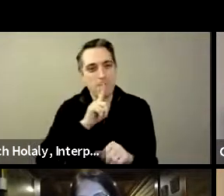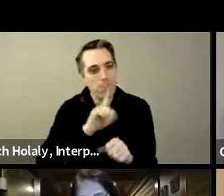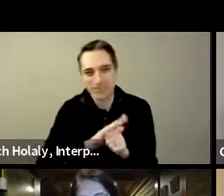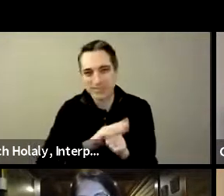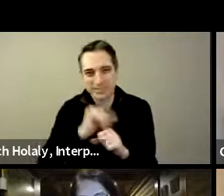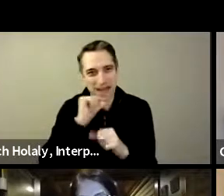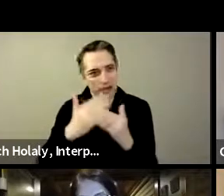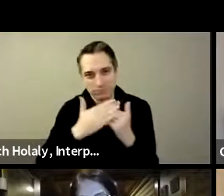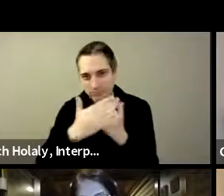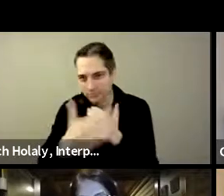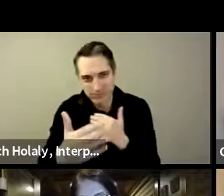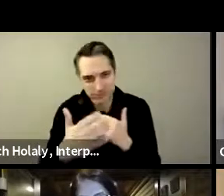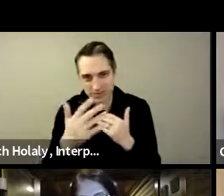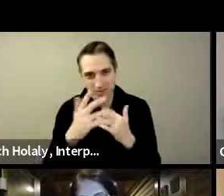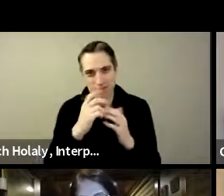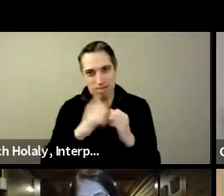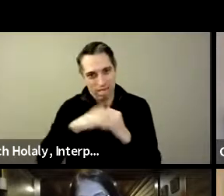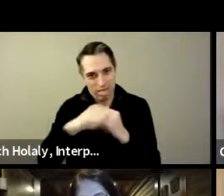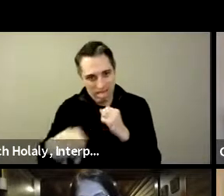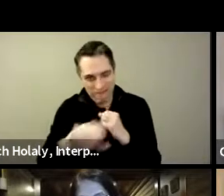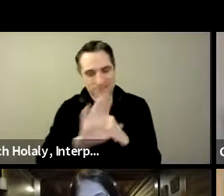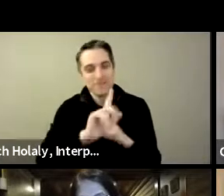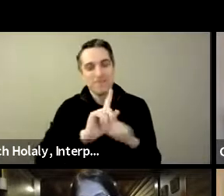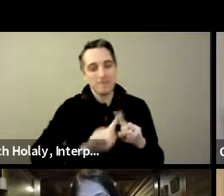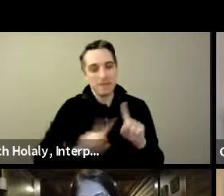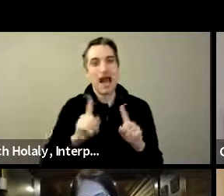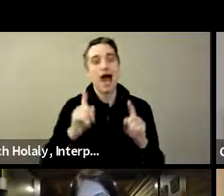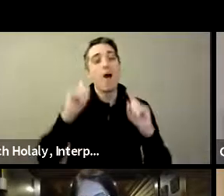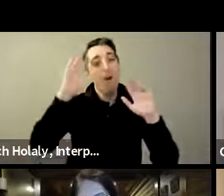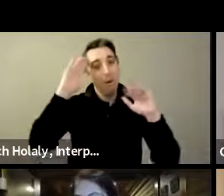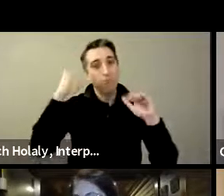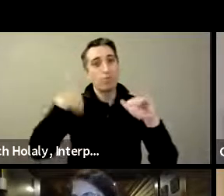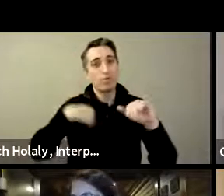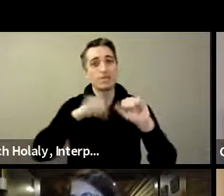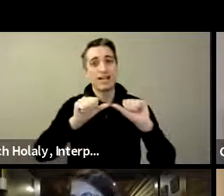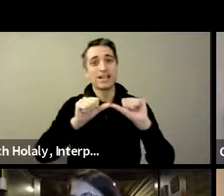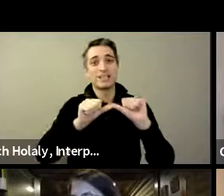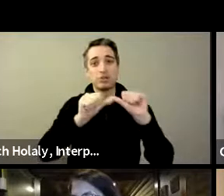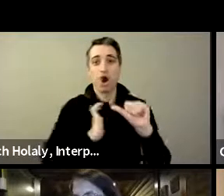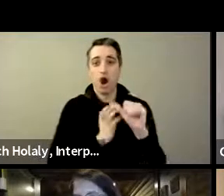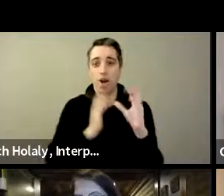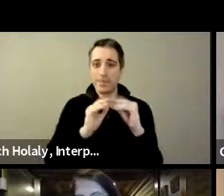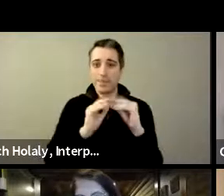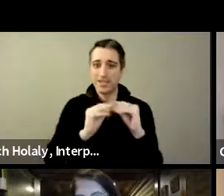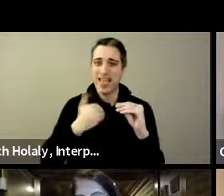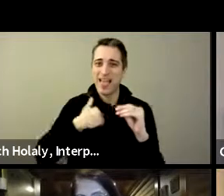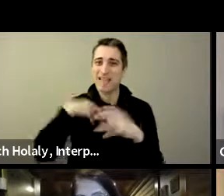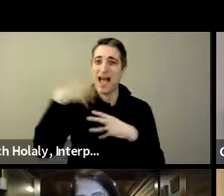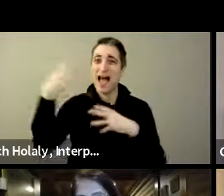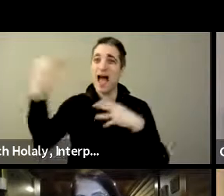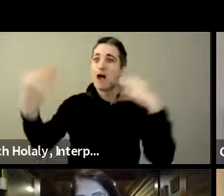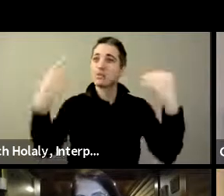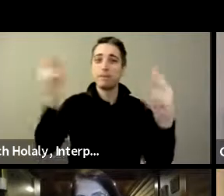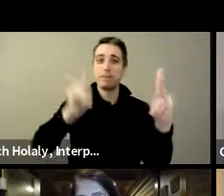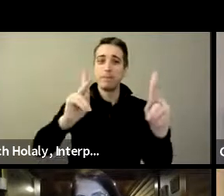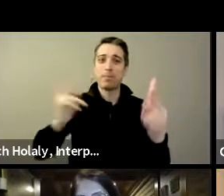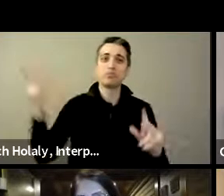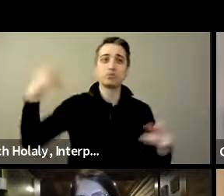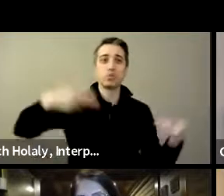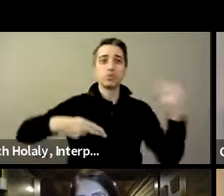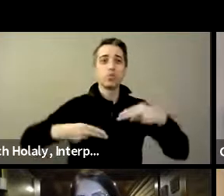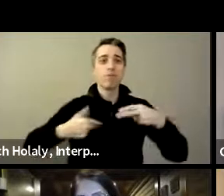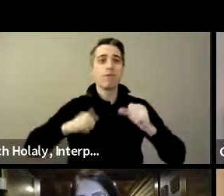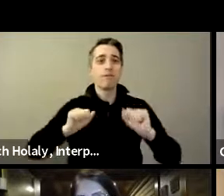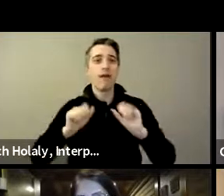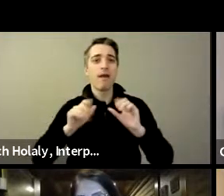long anymore. But one thing I do hope that we will be able to continue on in our meeting is having outside people come in to speak to us, provide us